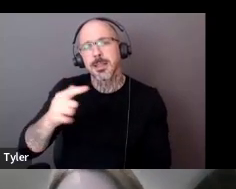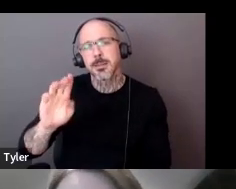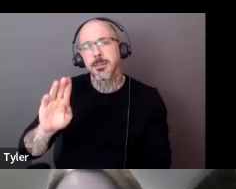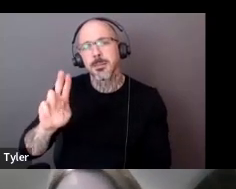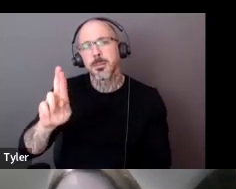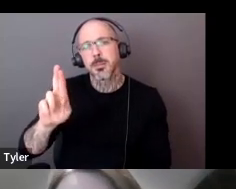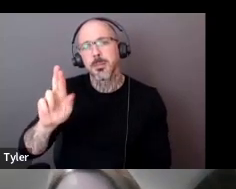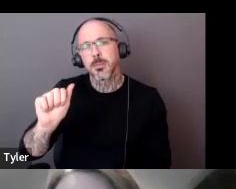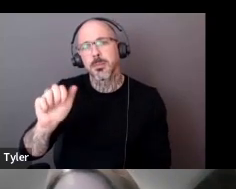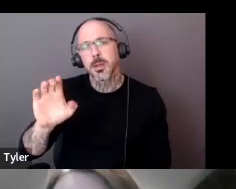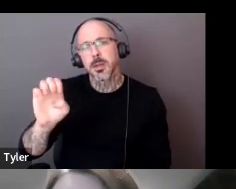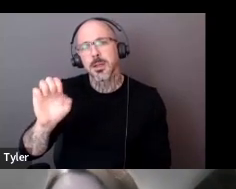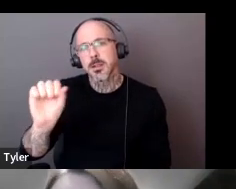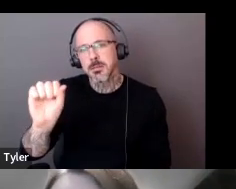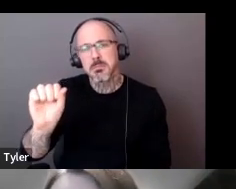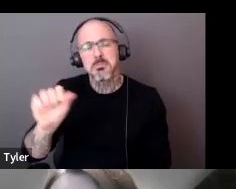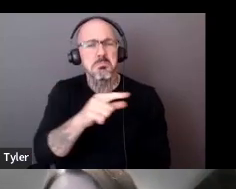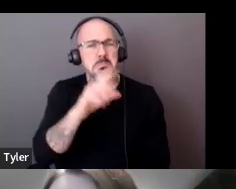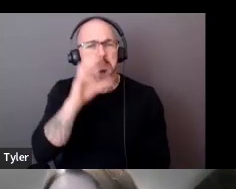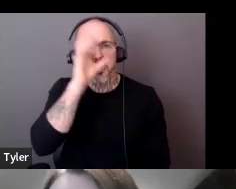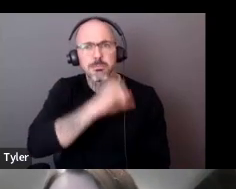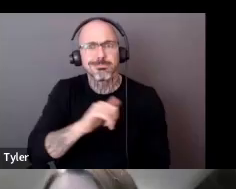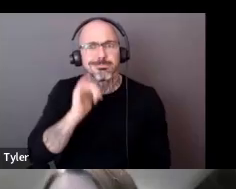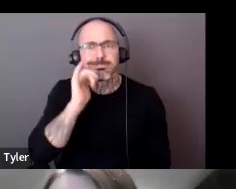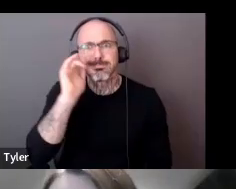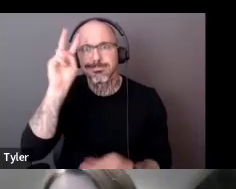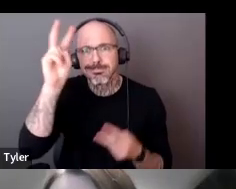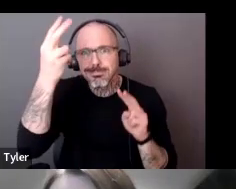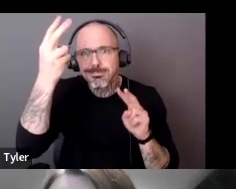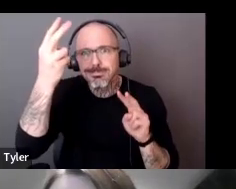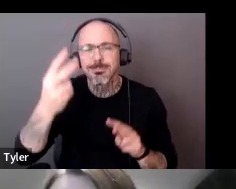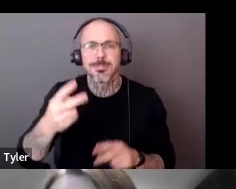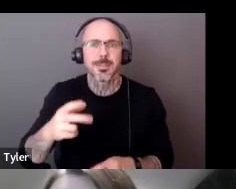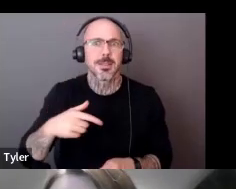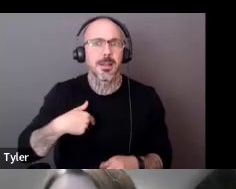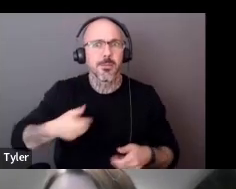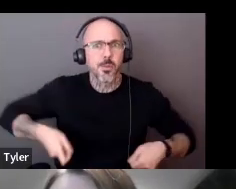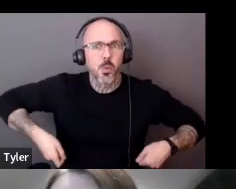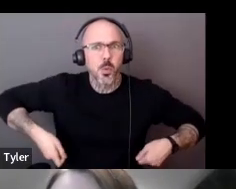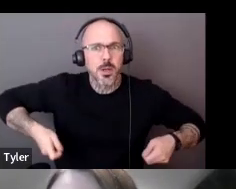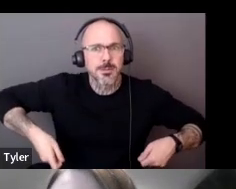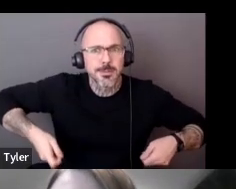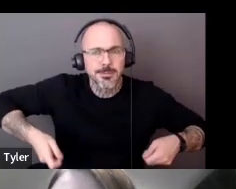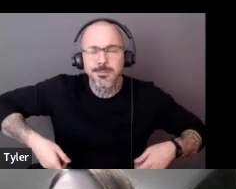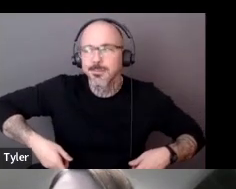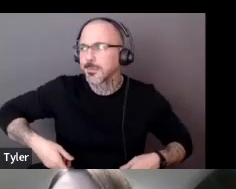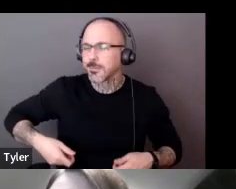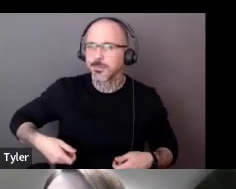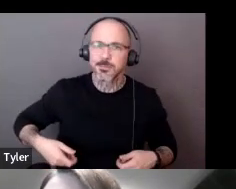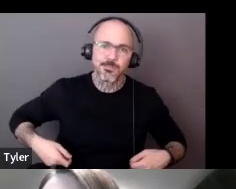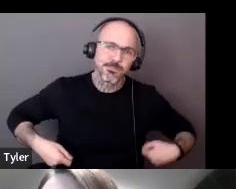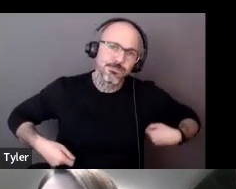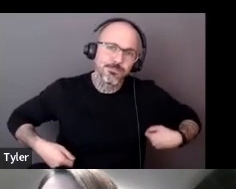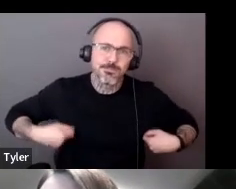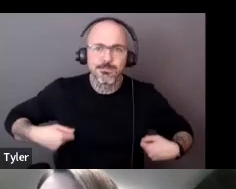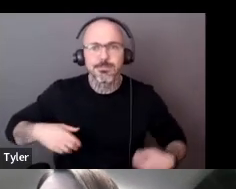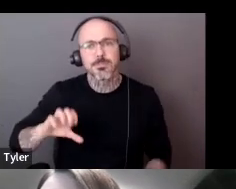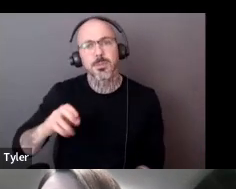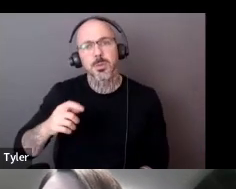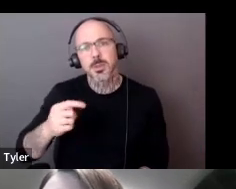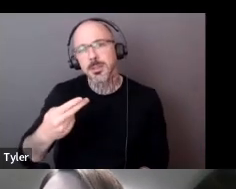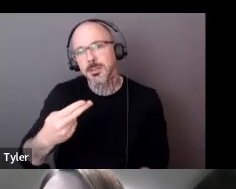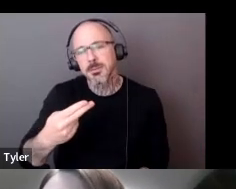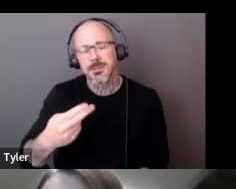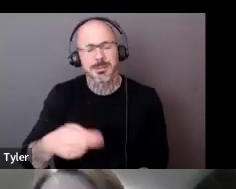use my hands to shelf and sort books. I would say to you that was a very eye-opening experience. And I